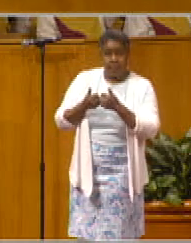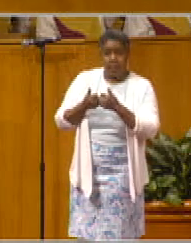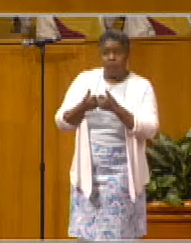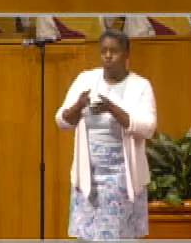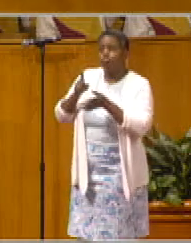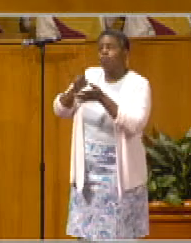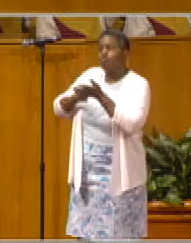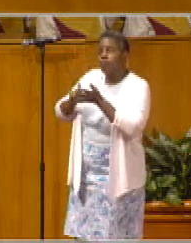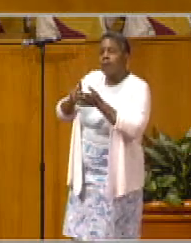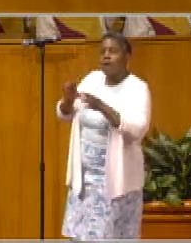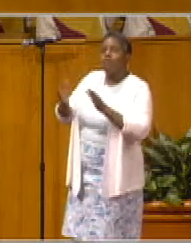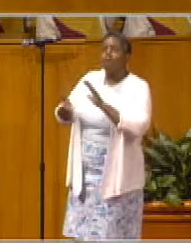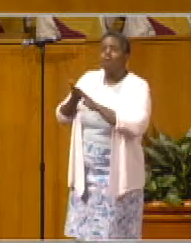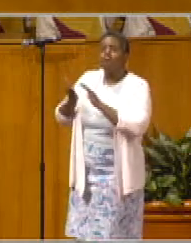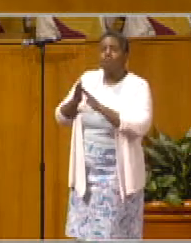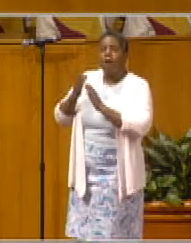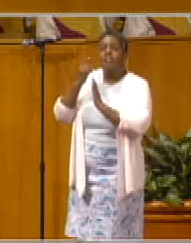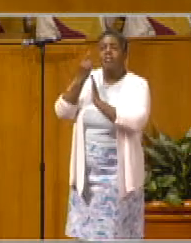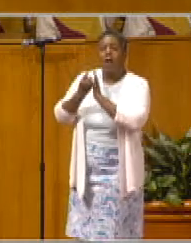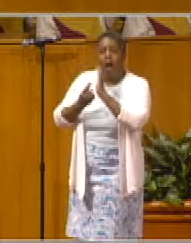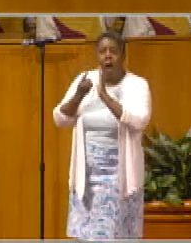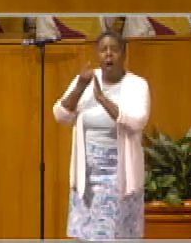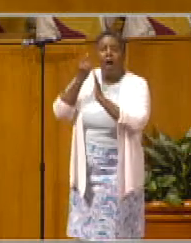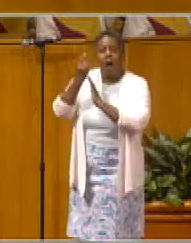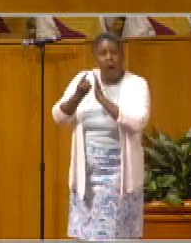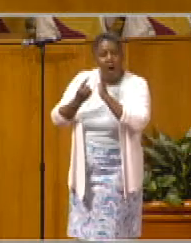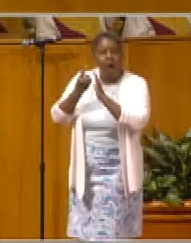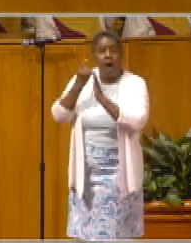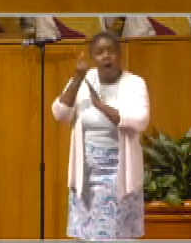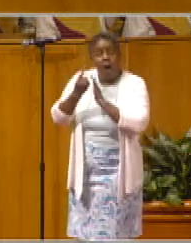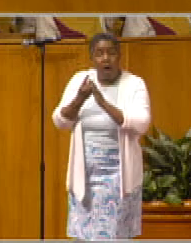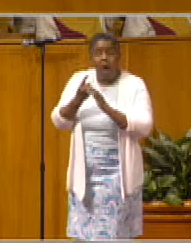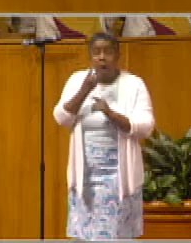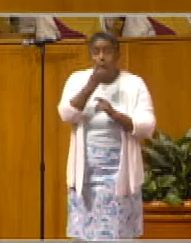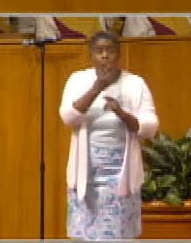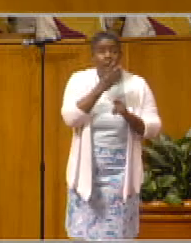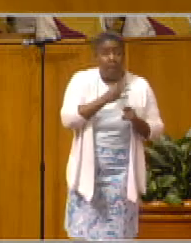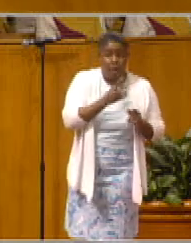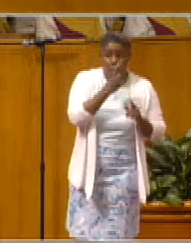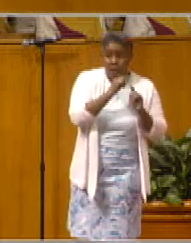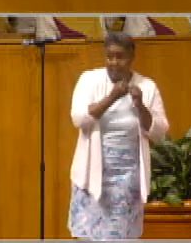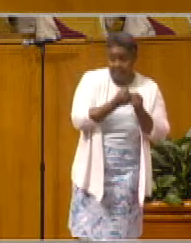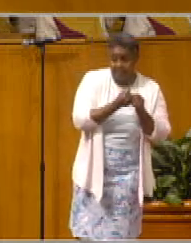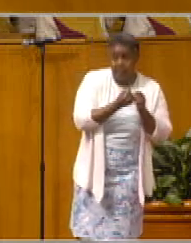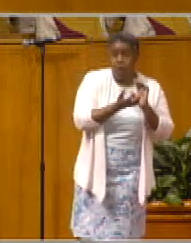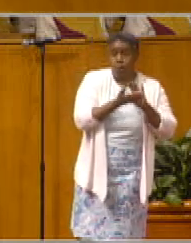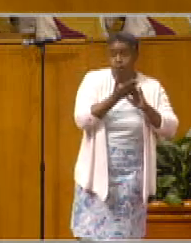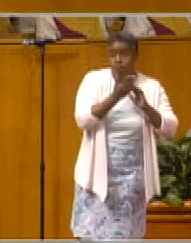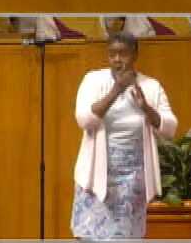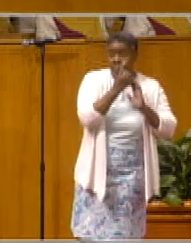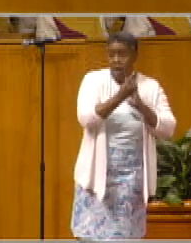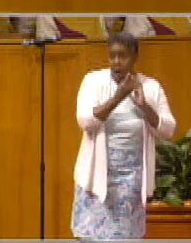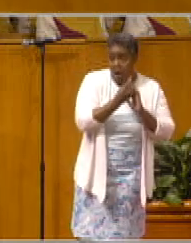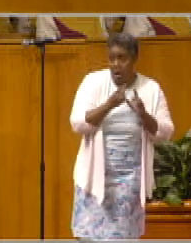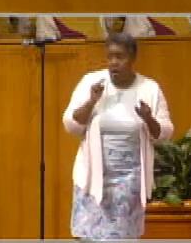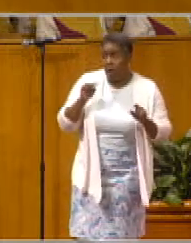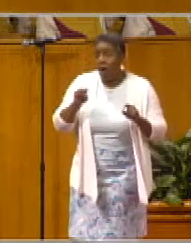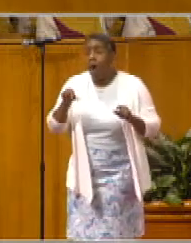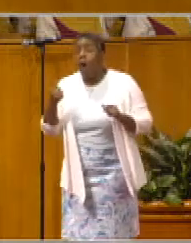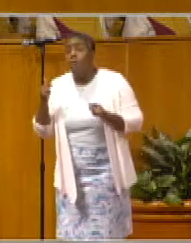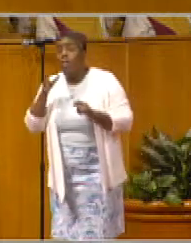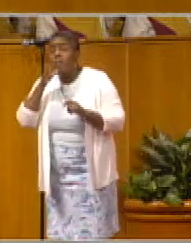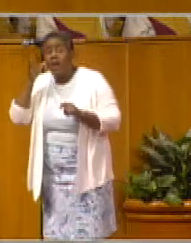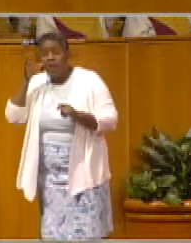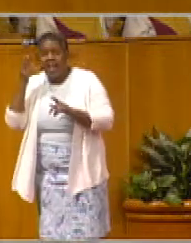clock. Now, if you've never been on AAU, one parent from one team runs the clock, and another